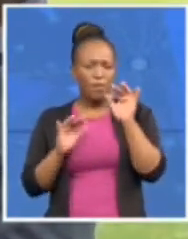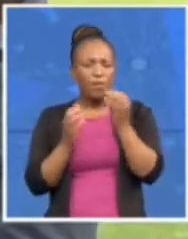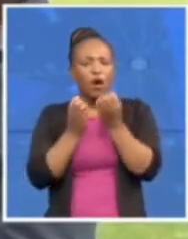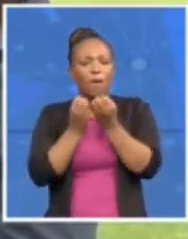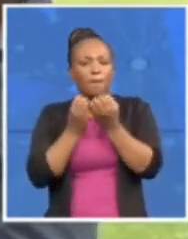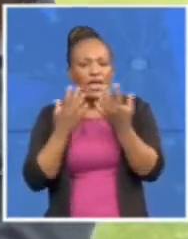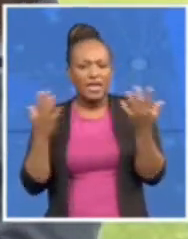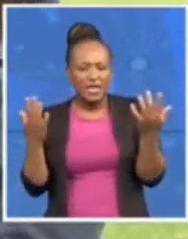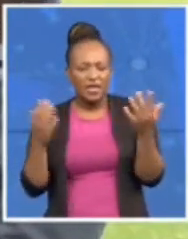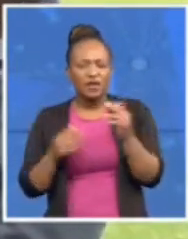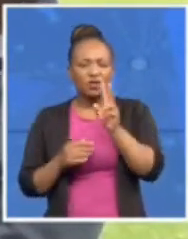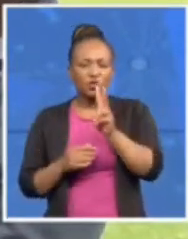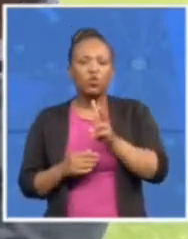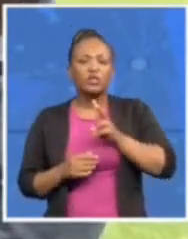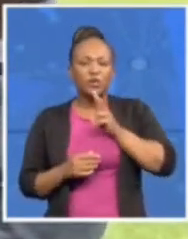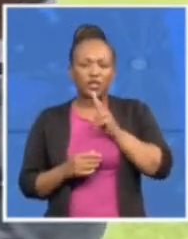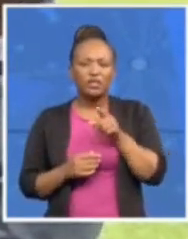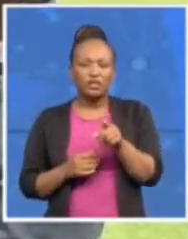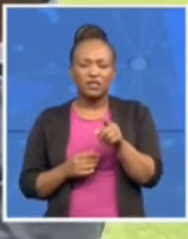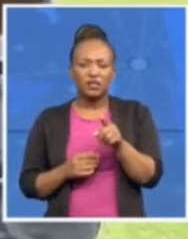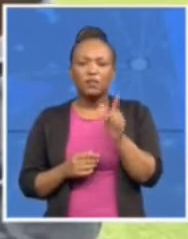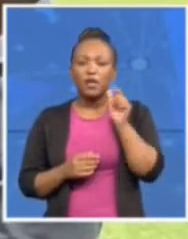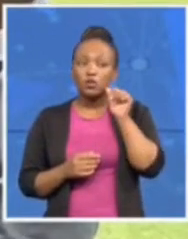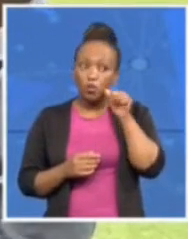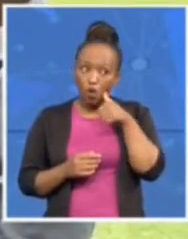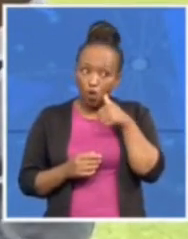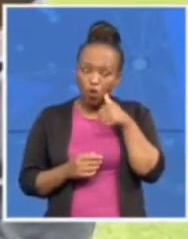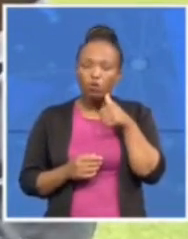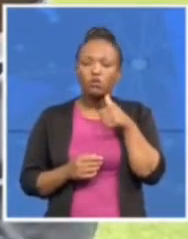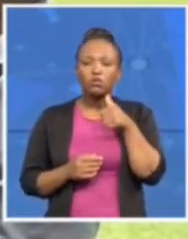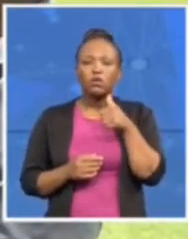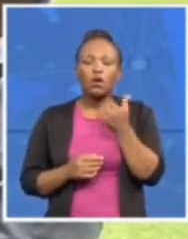knowing by tomorrow who, by names, who are these people who will be in the